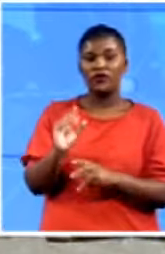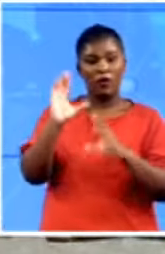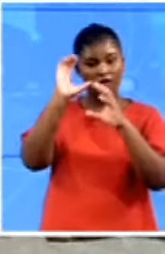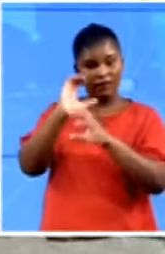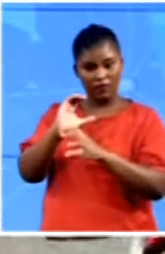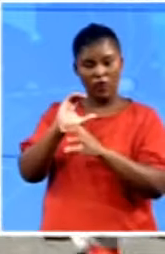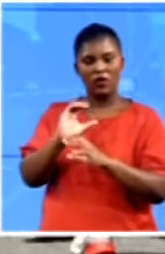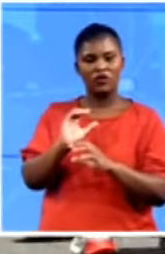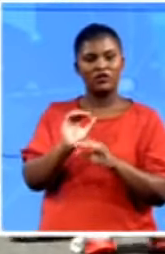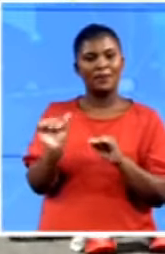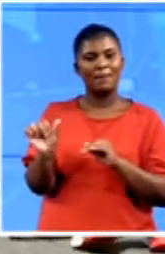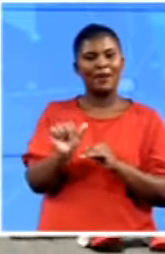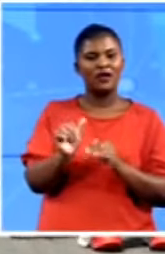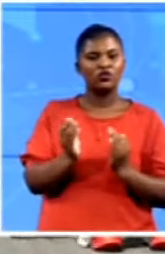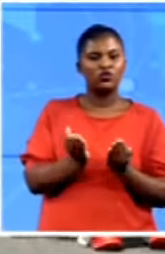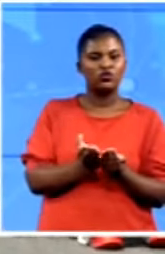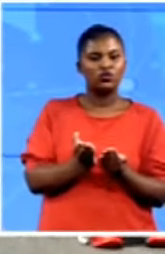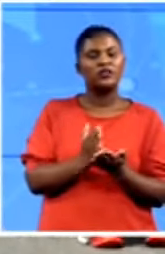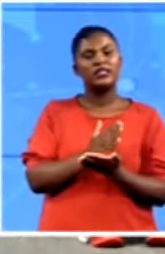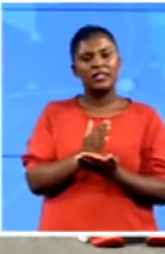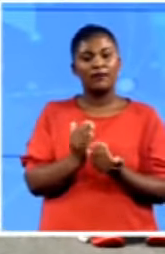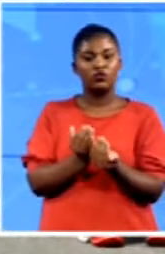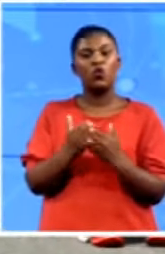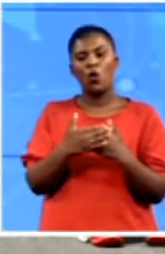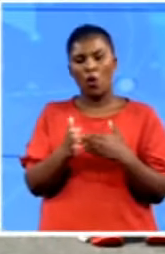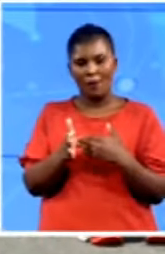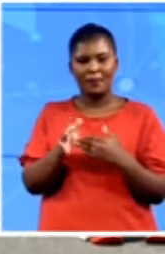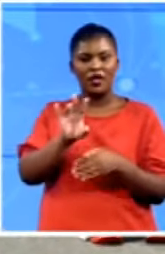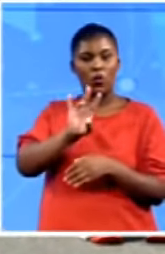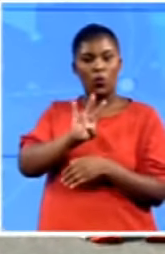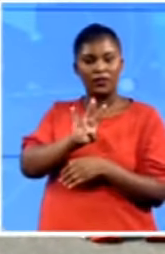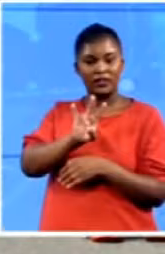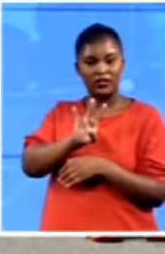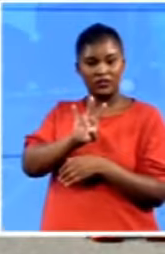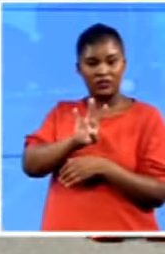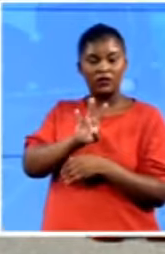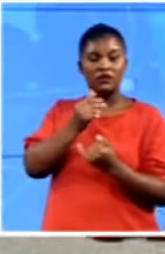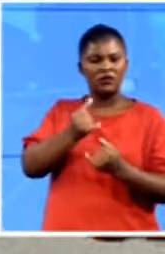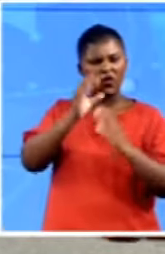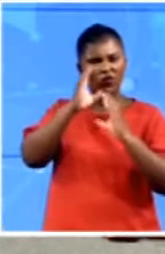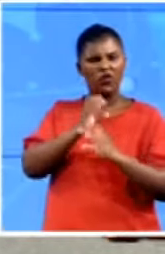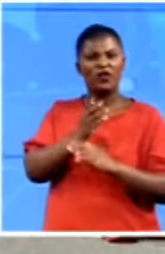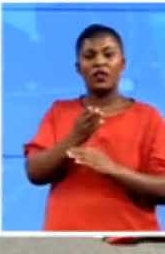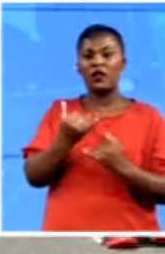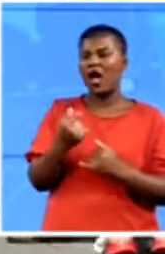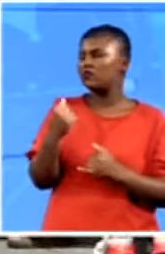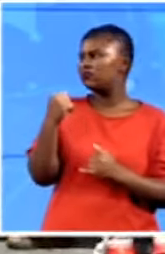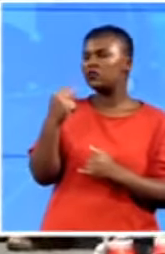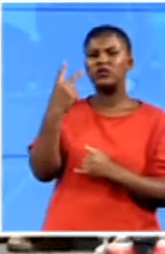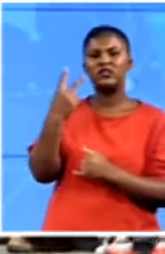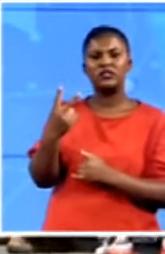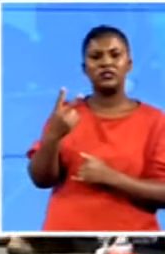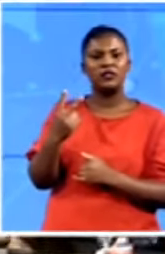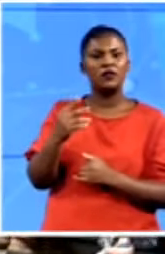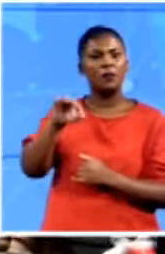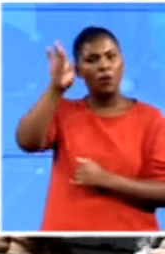of the schools reopening, of course, on Wednesday. And what is taking place here behind me, a police parade, an operation